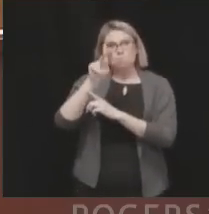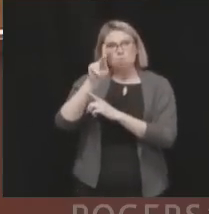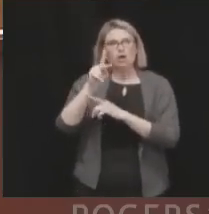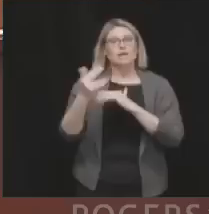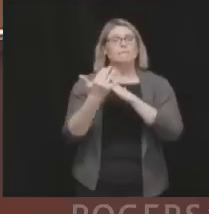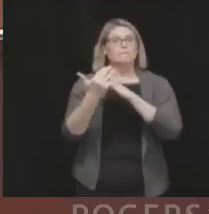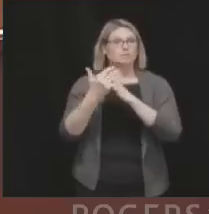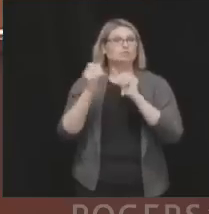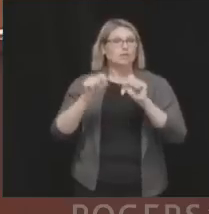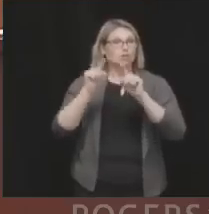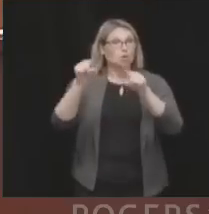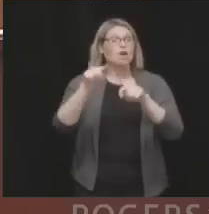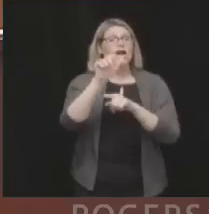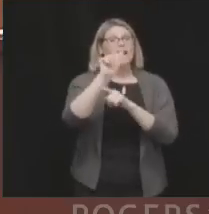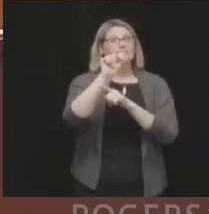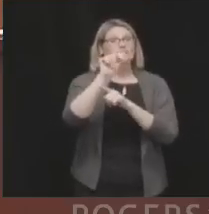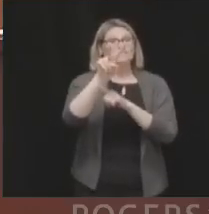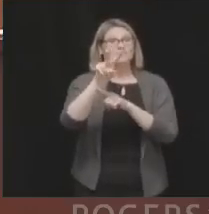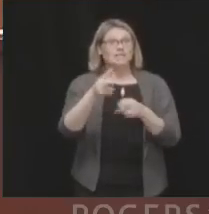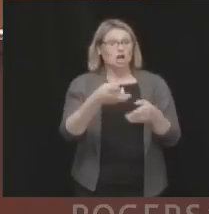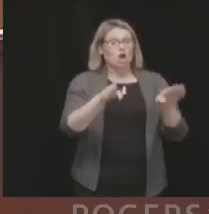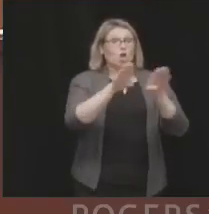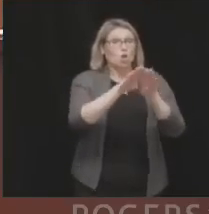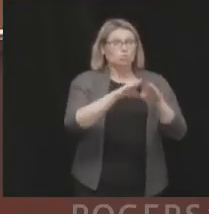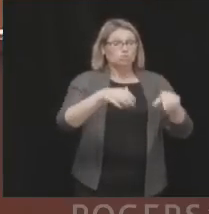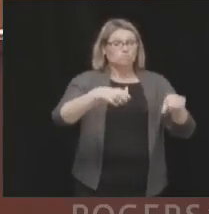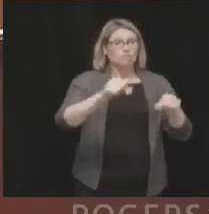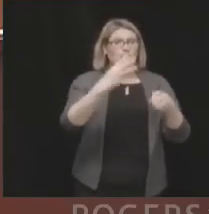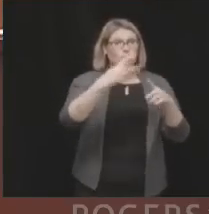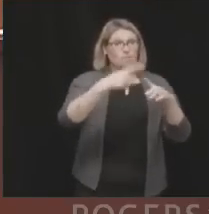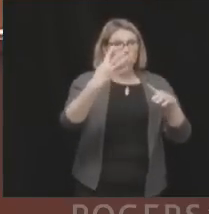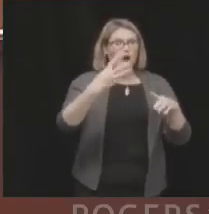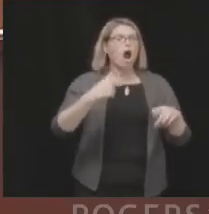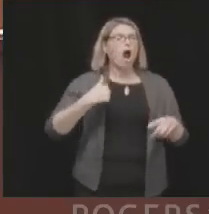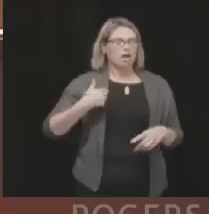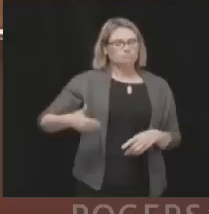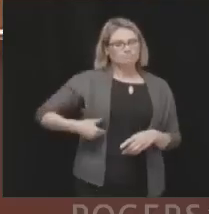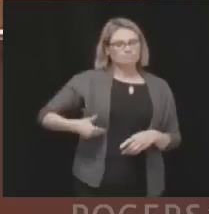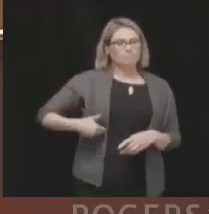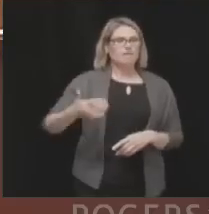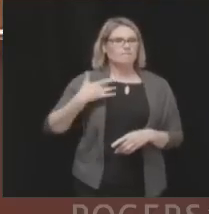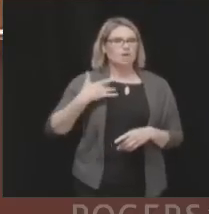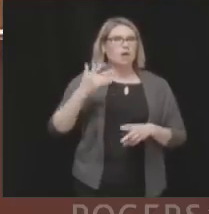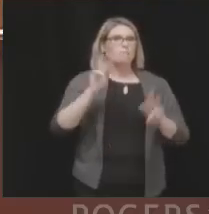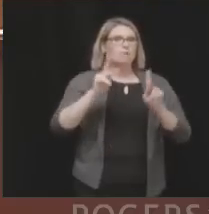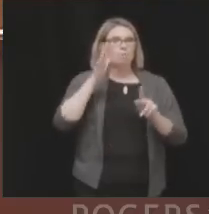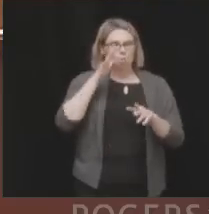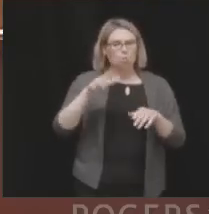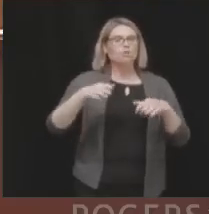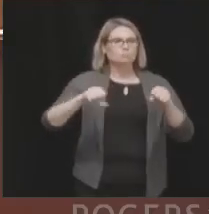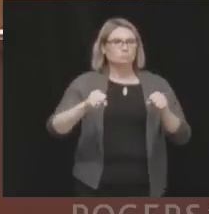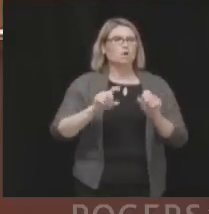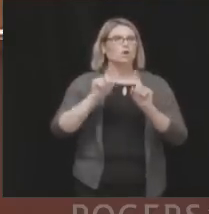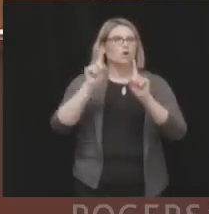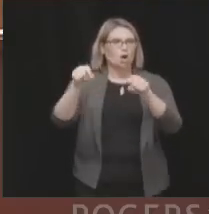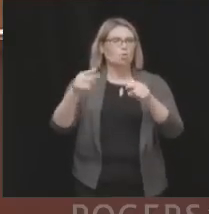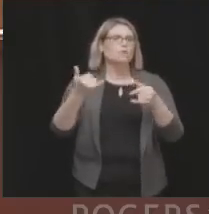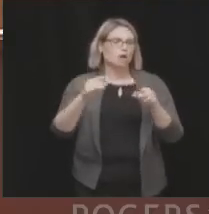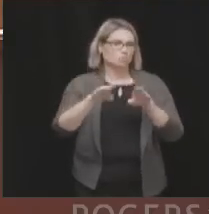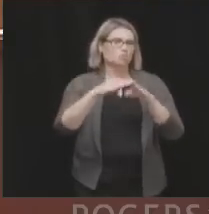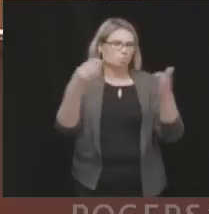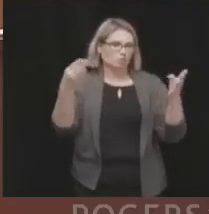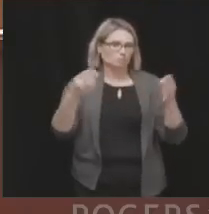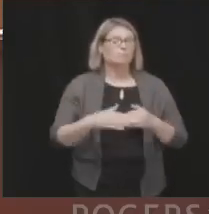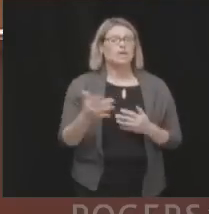the fit trails are officially closed. But I look forward to delivering the good news in the future that trails are once again open.